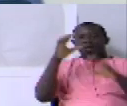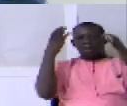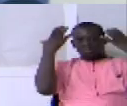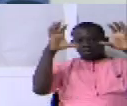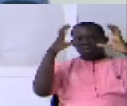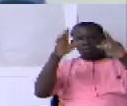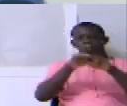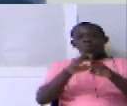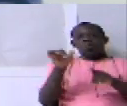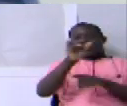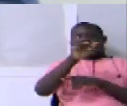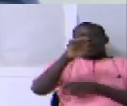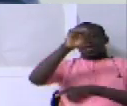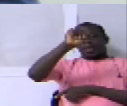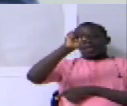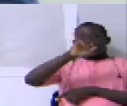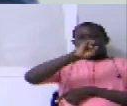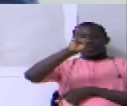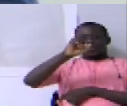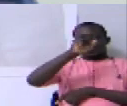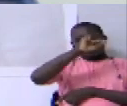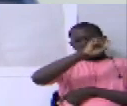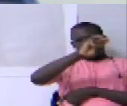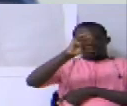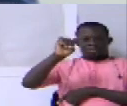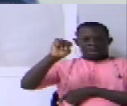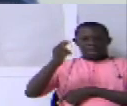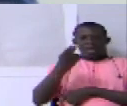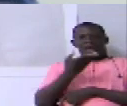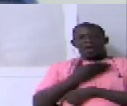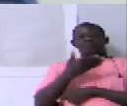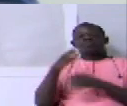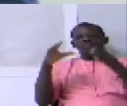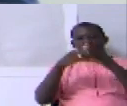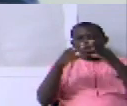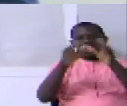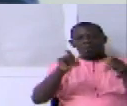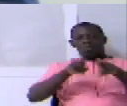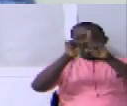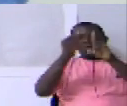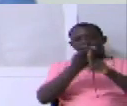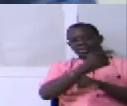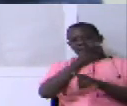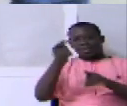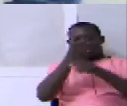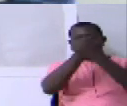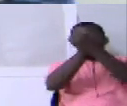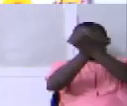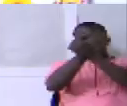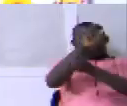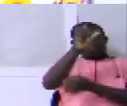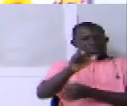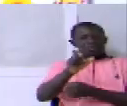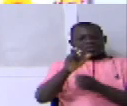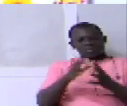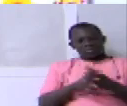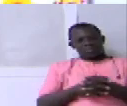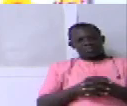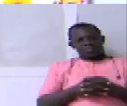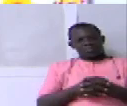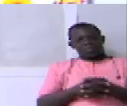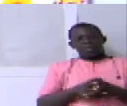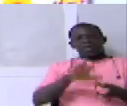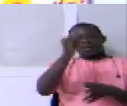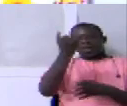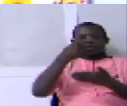that Ijame had with those prisoners. Ando be wulita kole akole to nyimmo fulolu ning ila bosi kole amensoto Ijame.